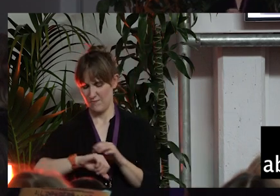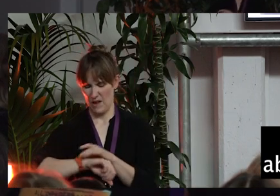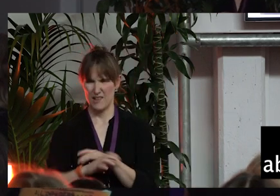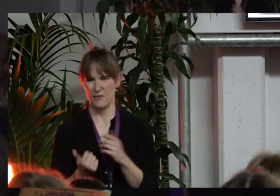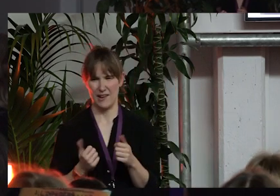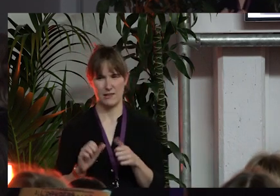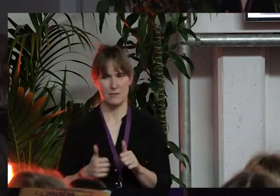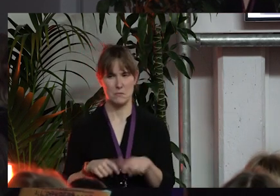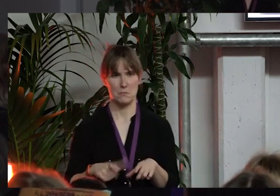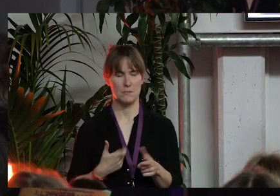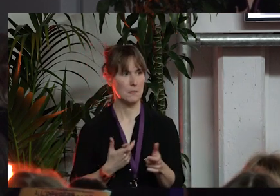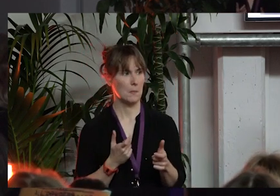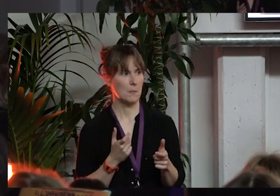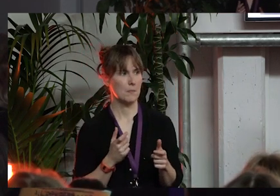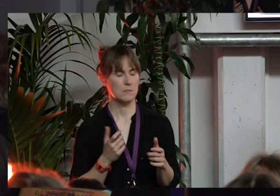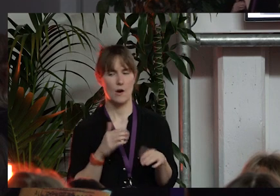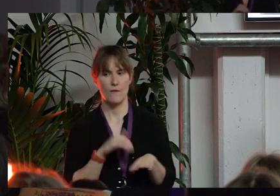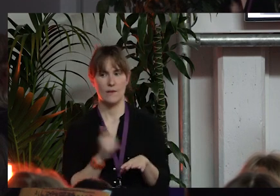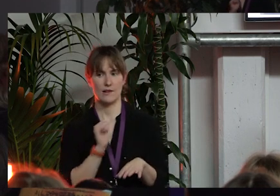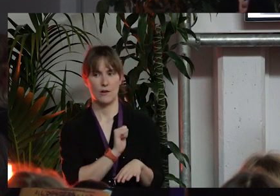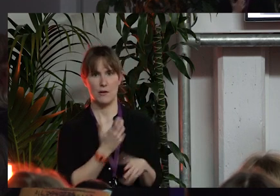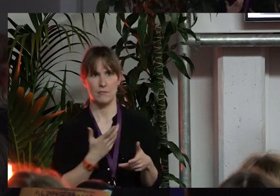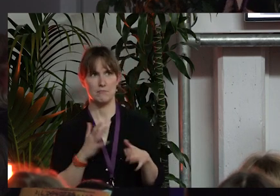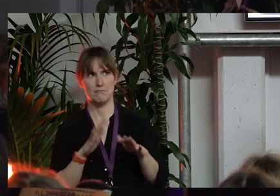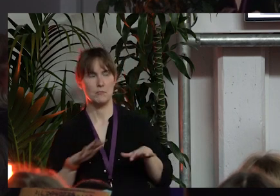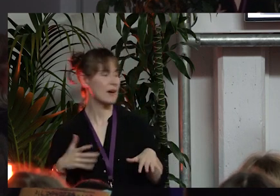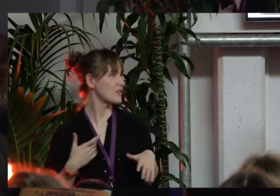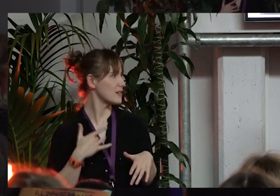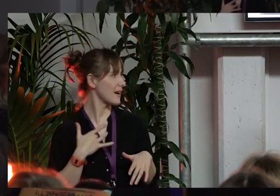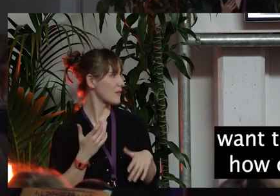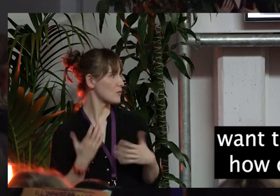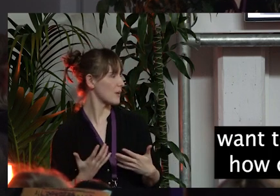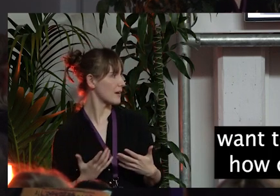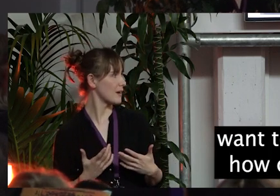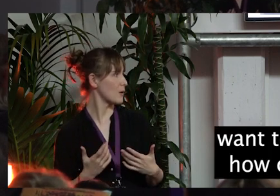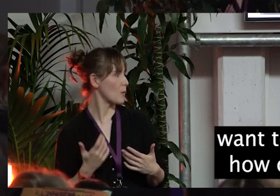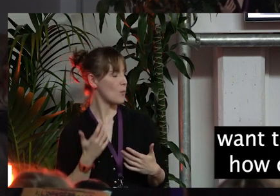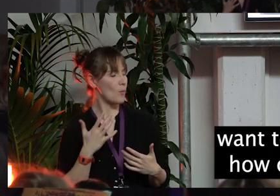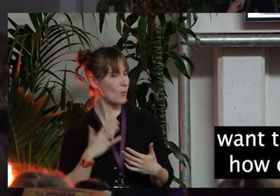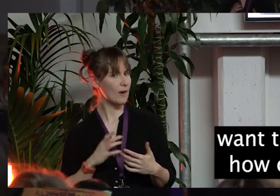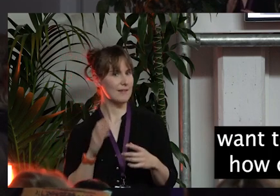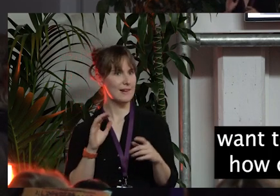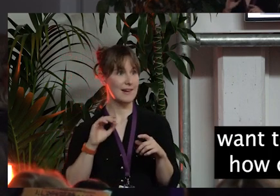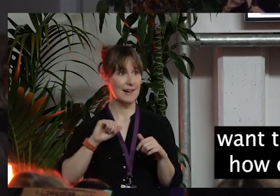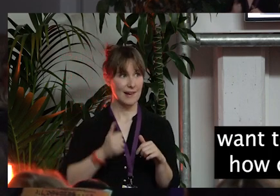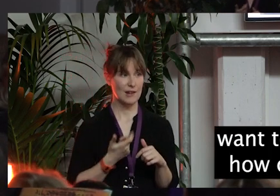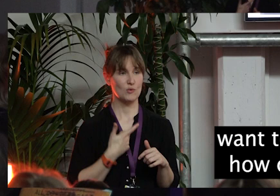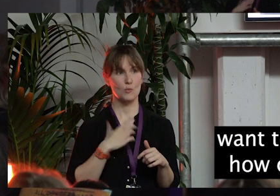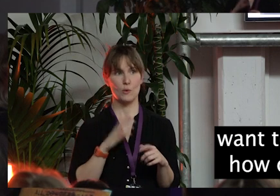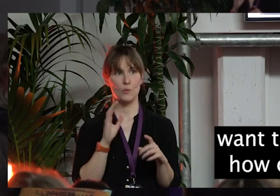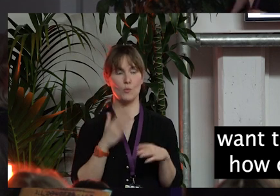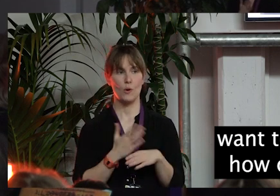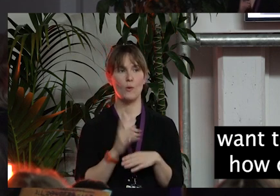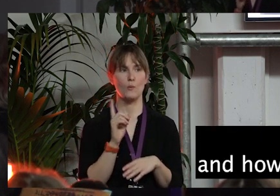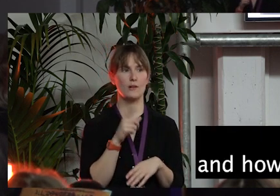Colonisation in the past and how it's affected our British life today. But what I want to work on next is thinking about how